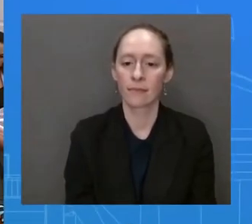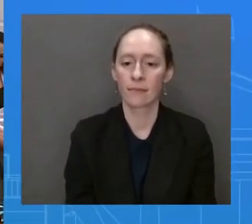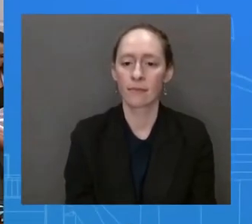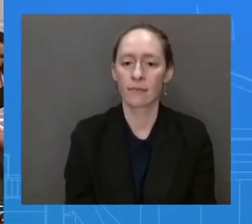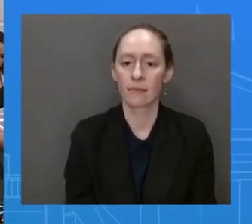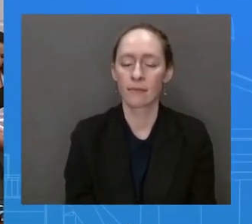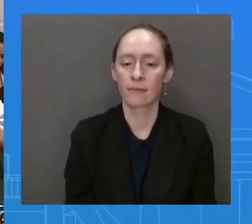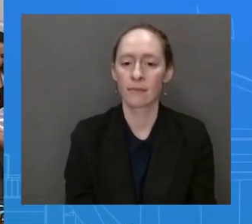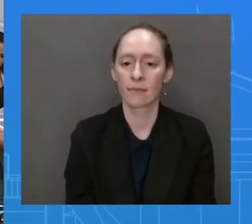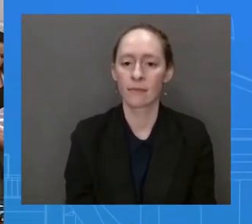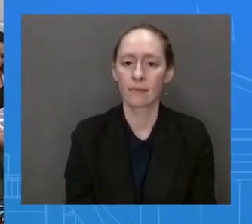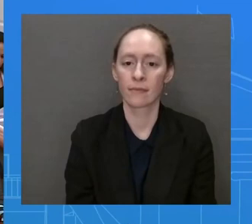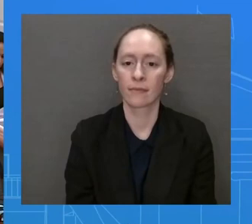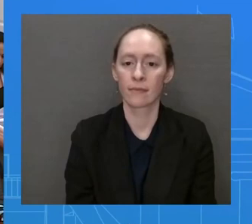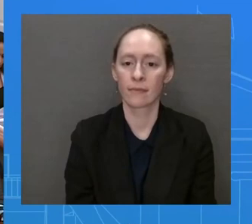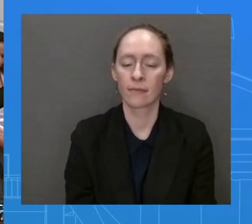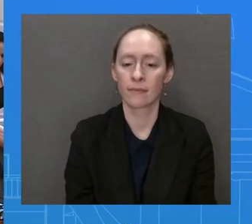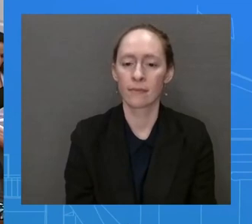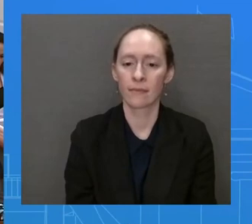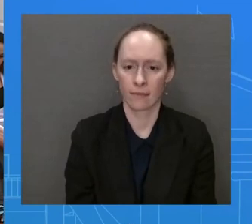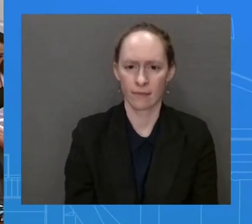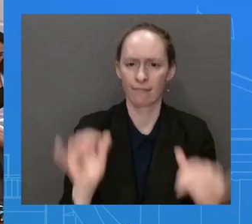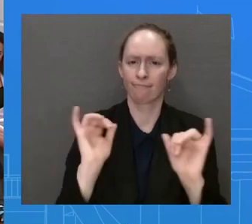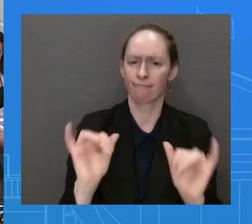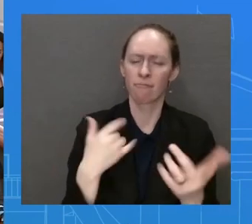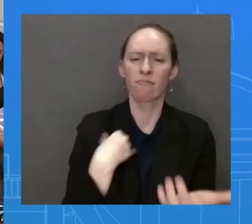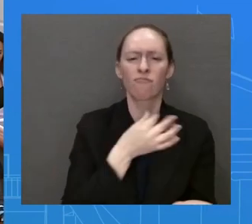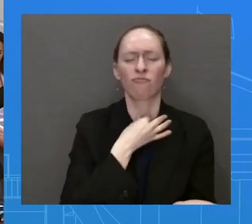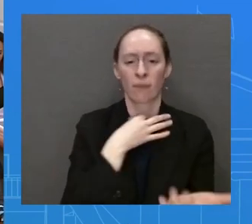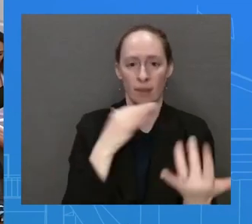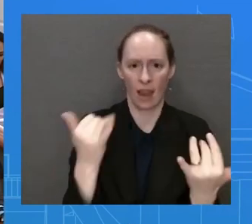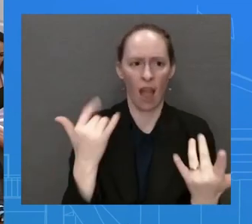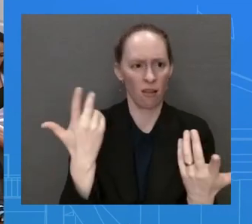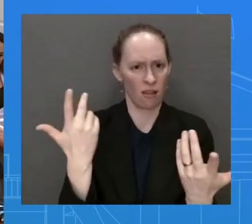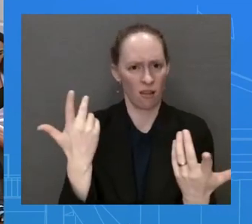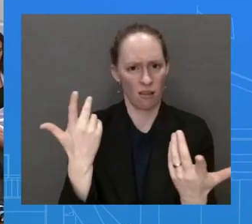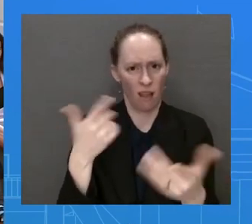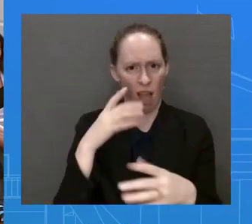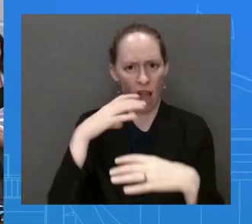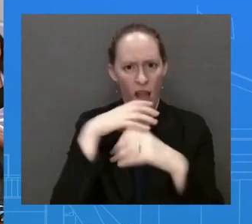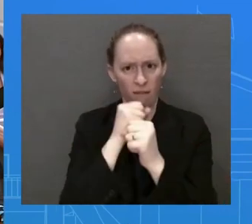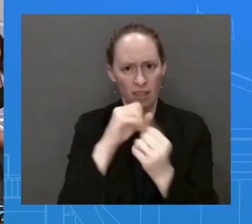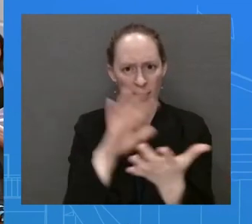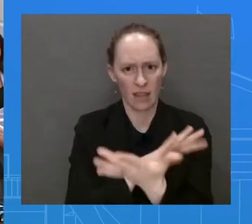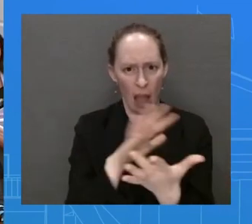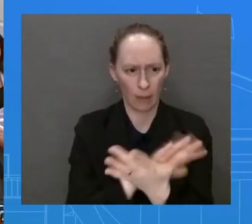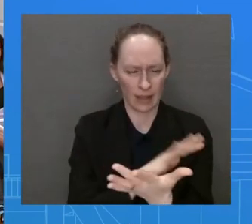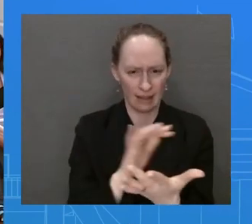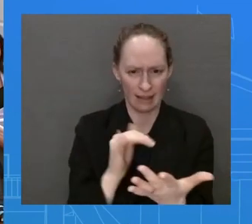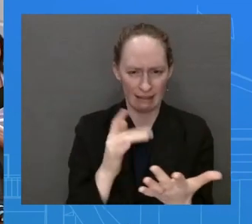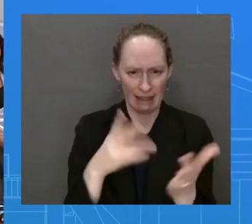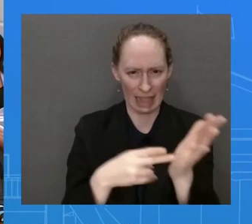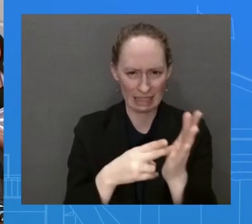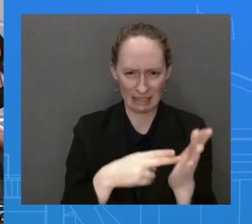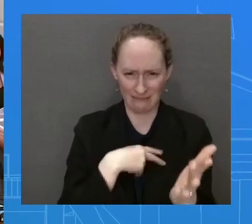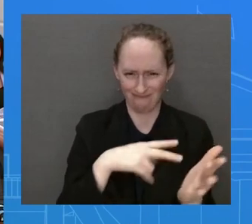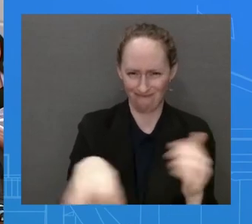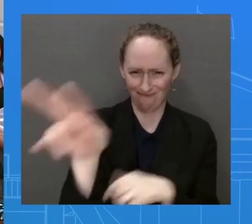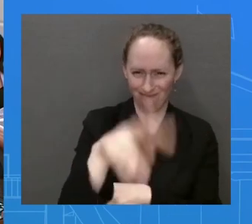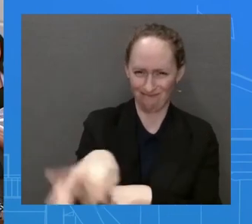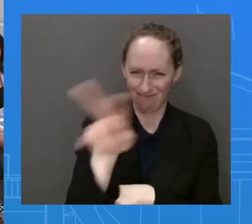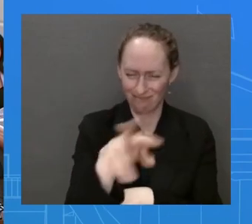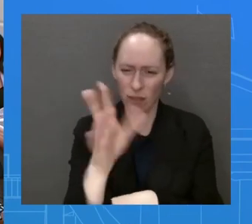some confusion amongst the public and even in this room. You know, what is the process to make sure that classified documents aren't accidentally